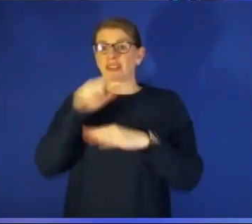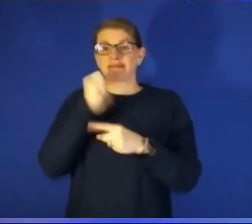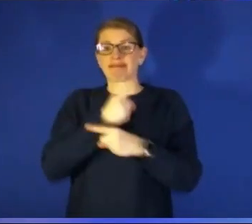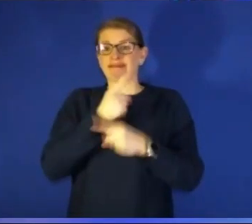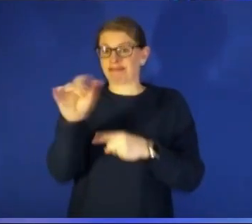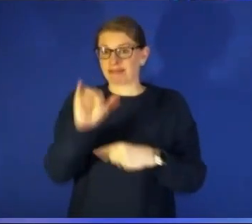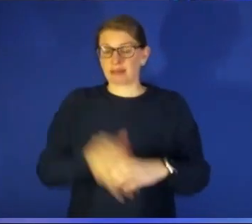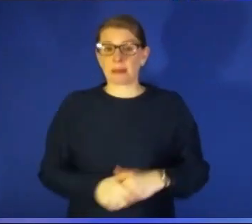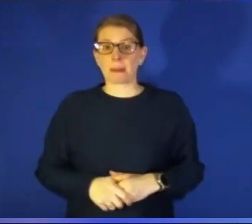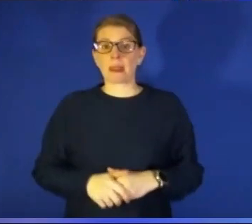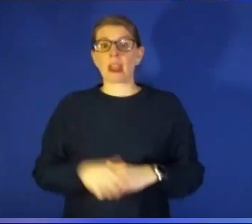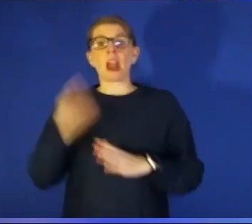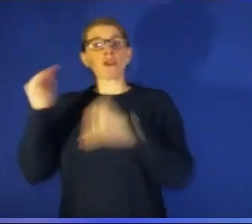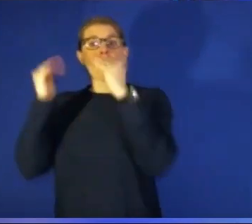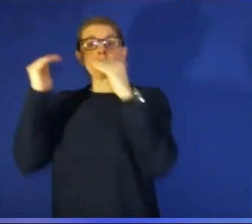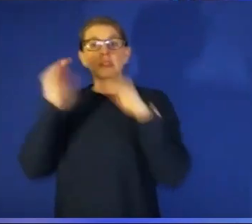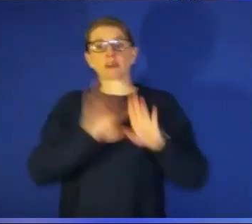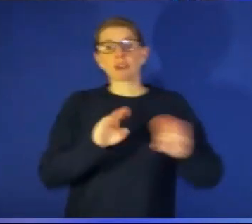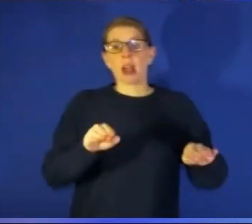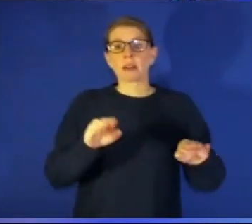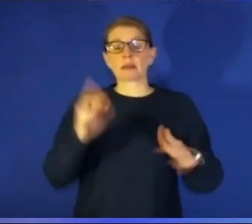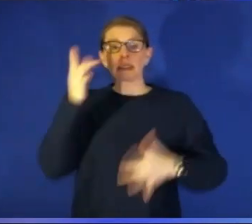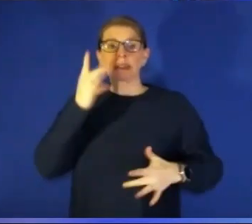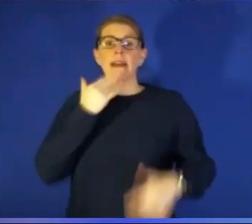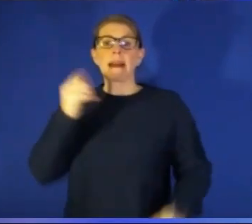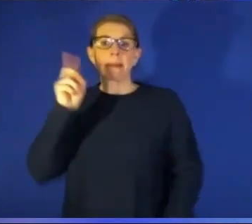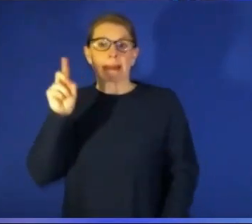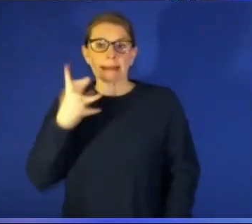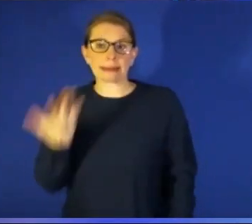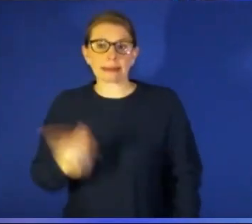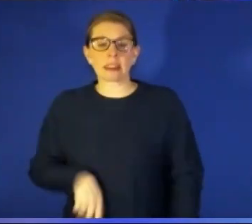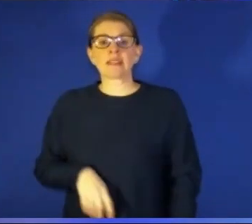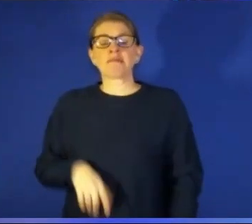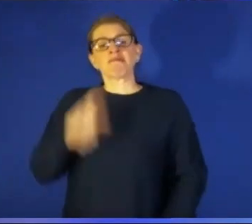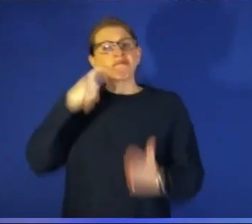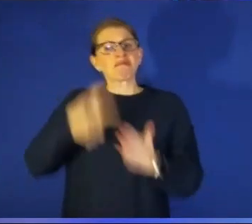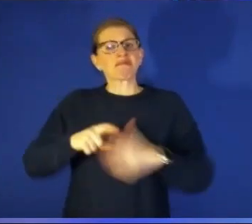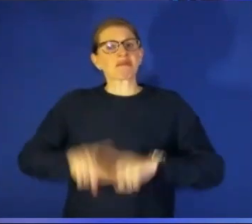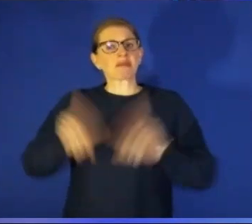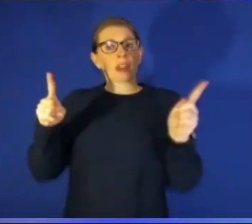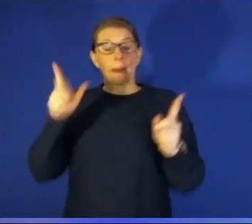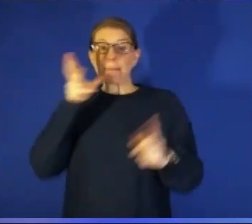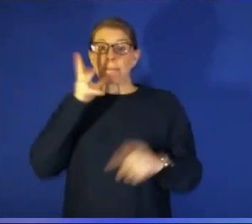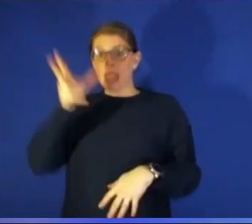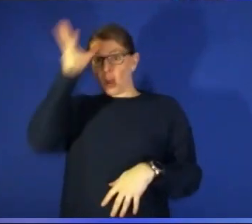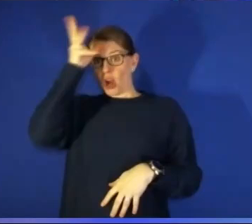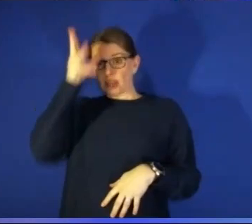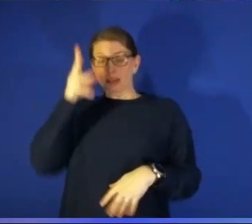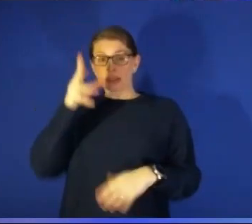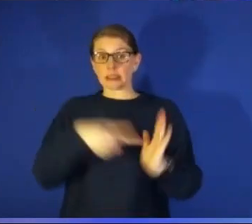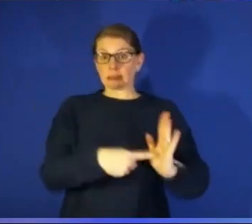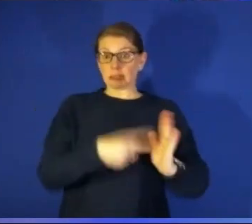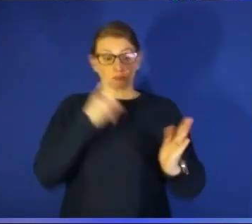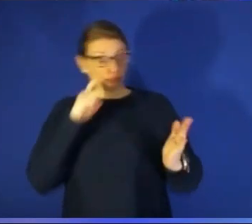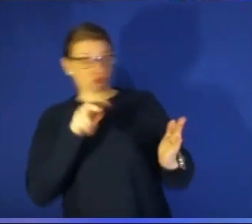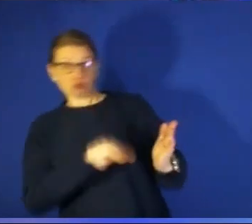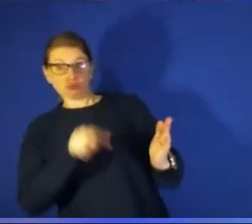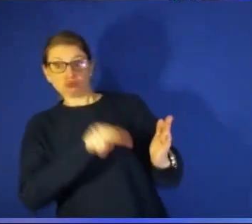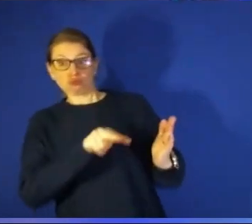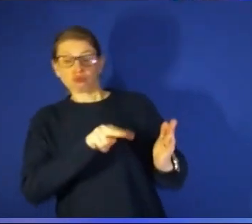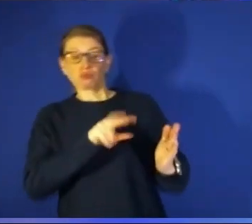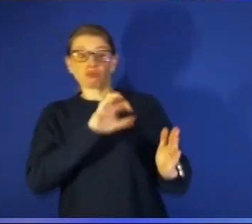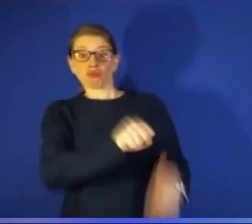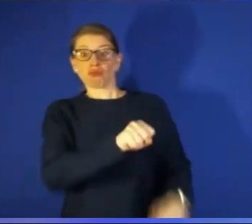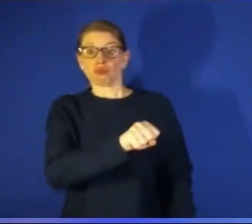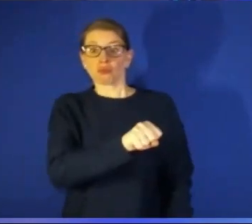child diabetes. What would be some of the big differences? And maybe as a parent, is there anything signs I should be looking for that they maybe